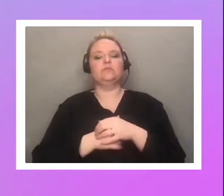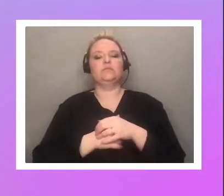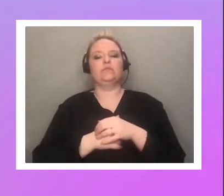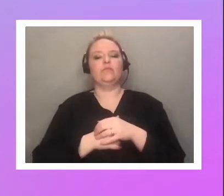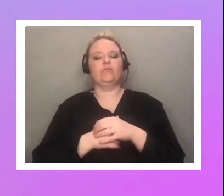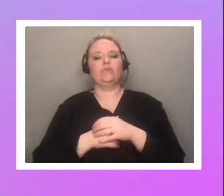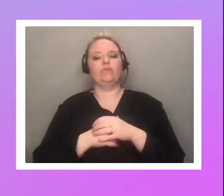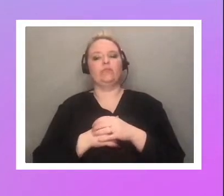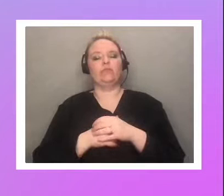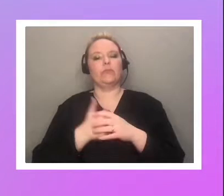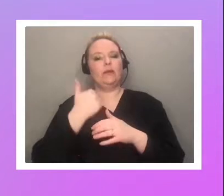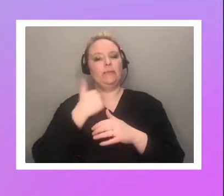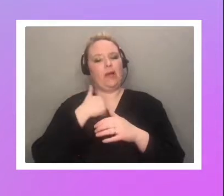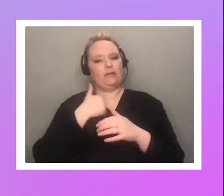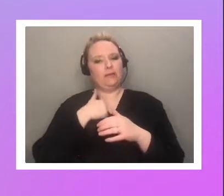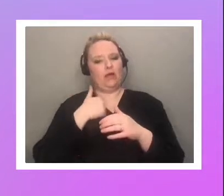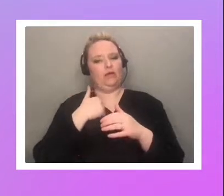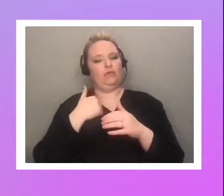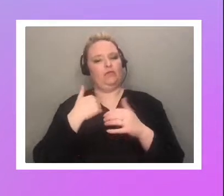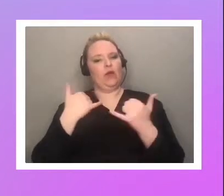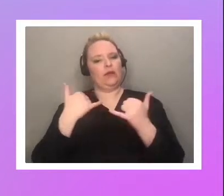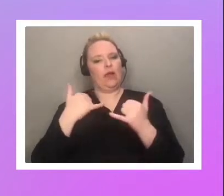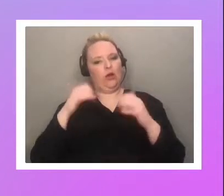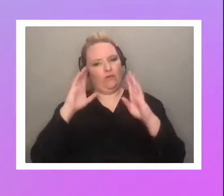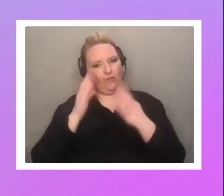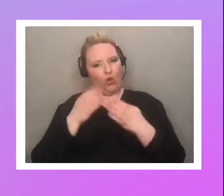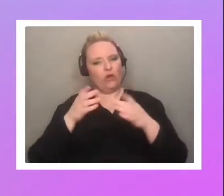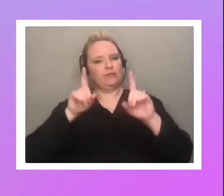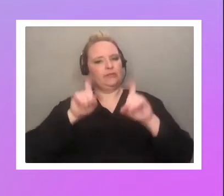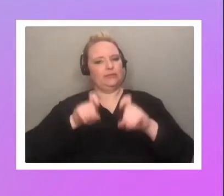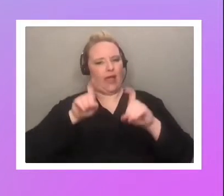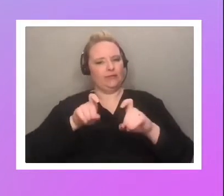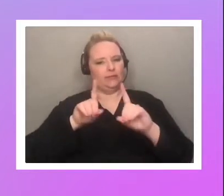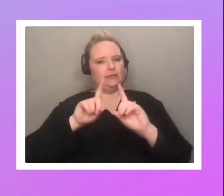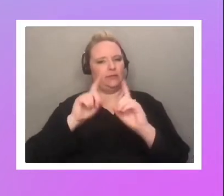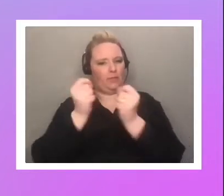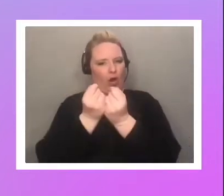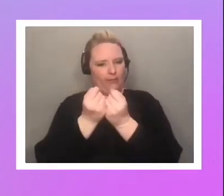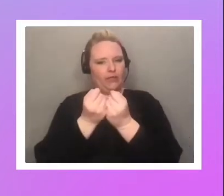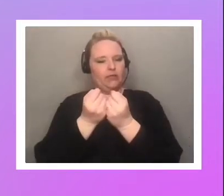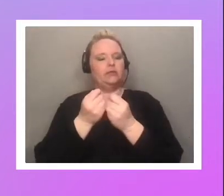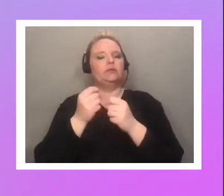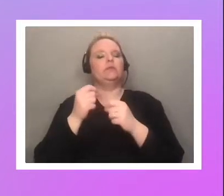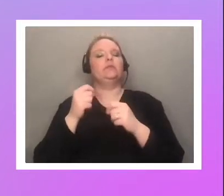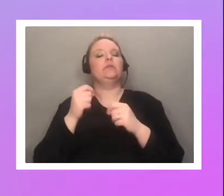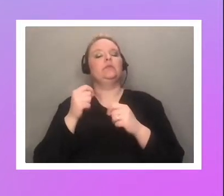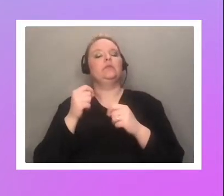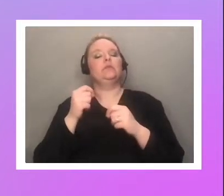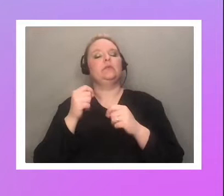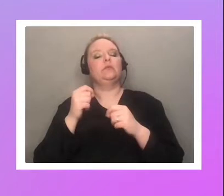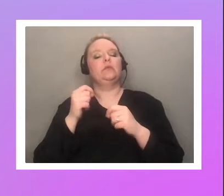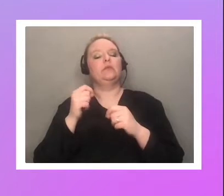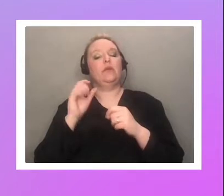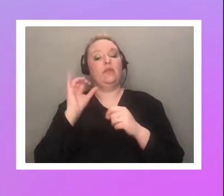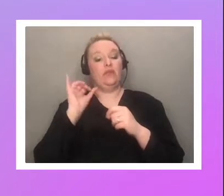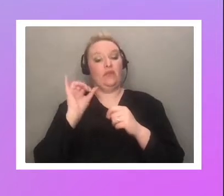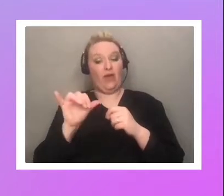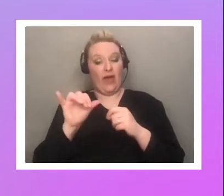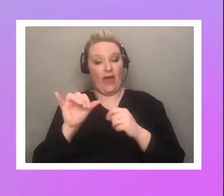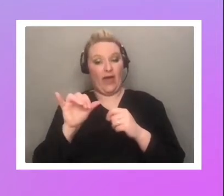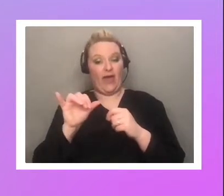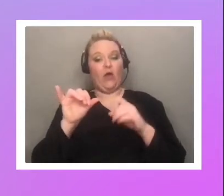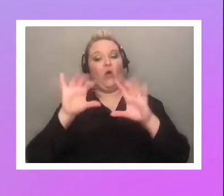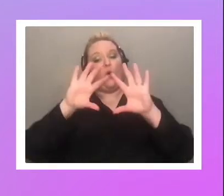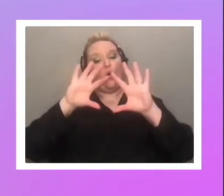just, kind of in the context of testing departments and teams, this is something that really the